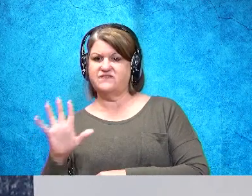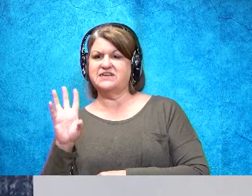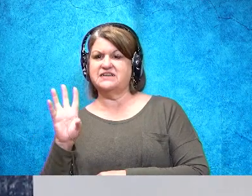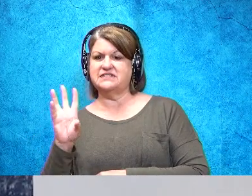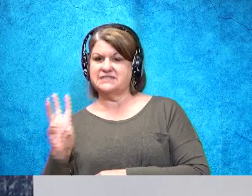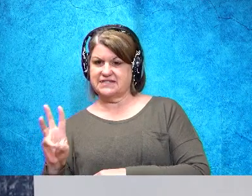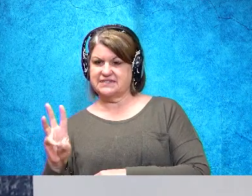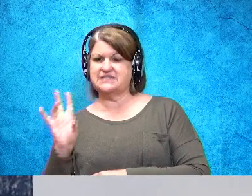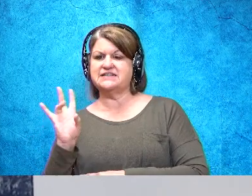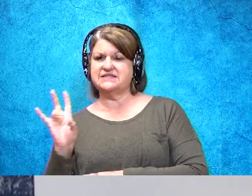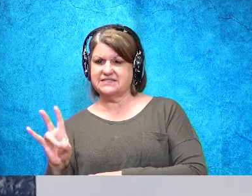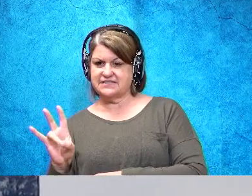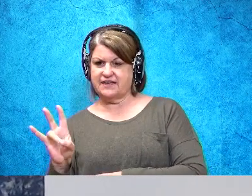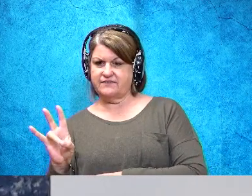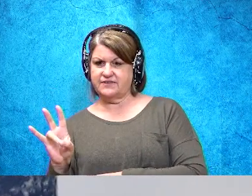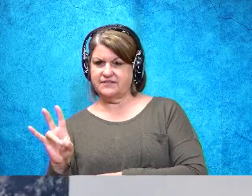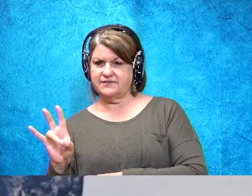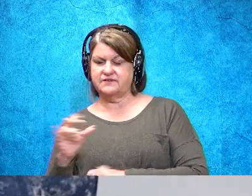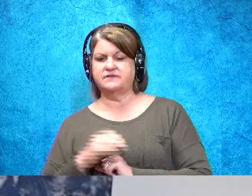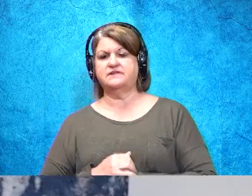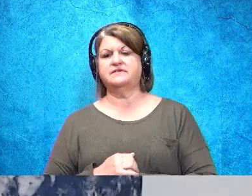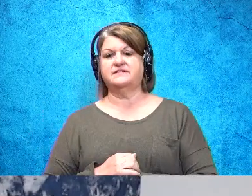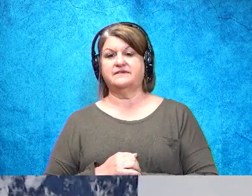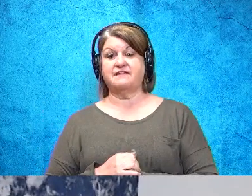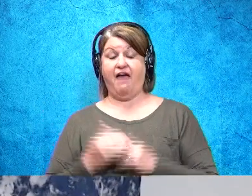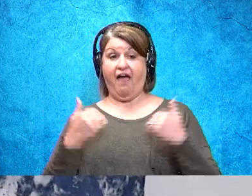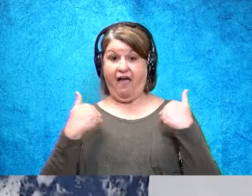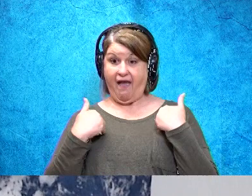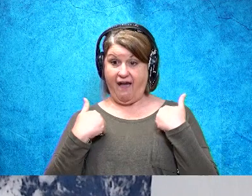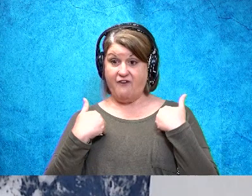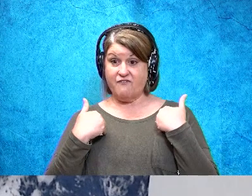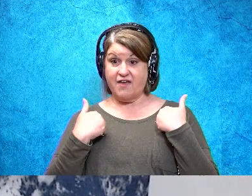5, 6, 7. I have